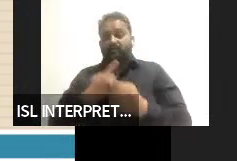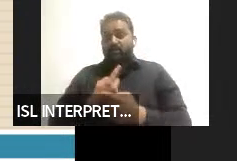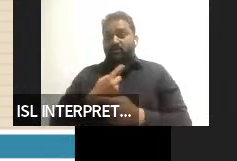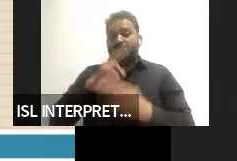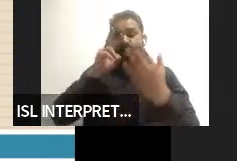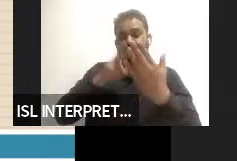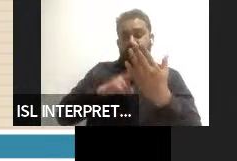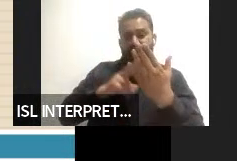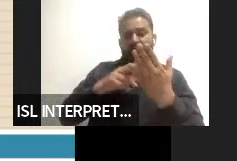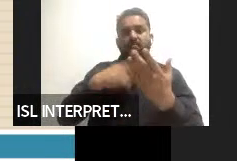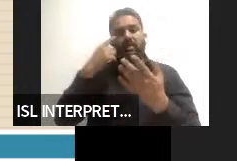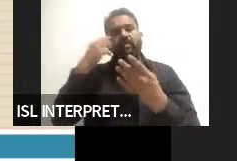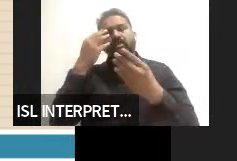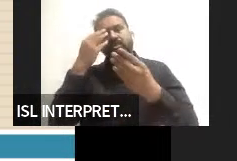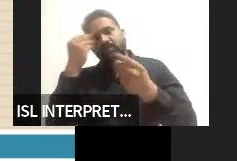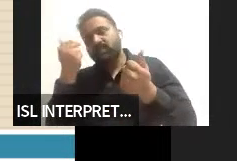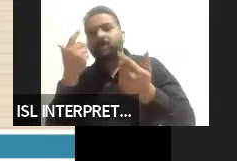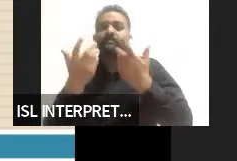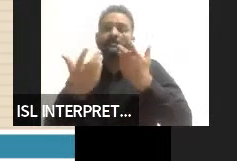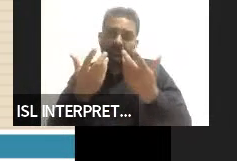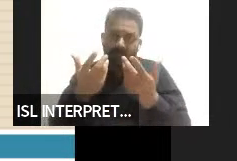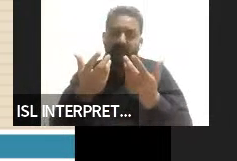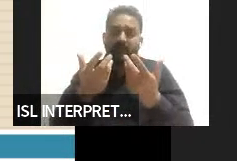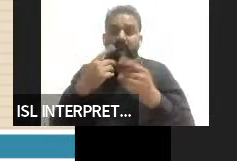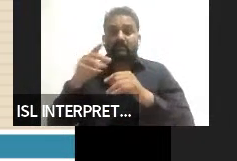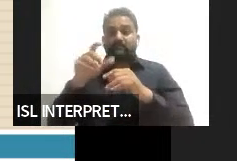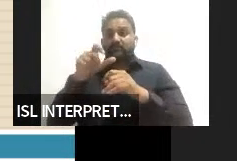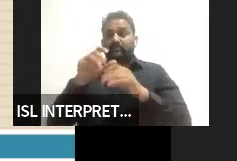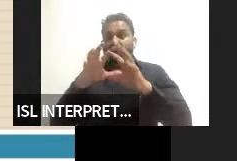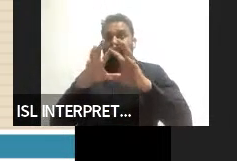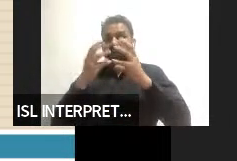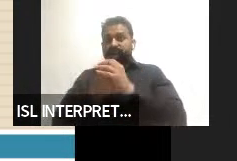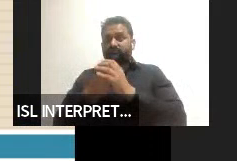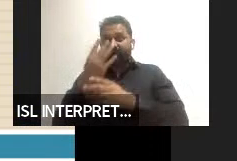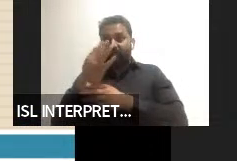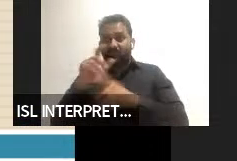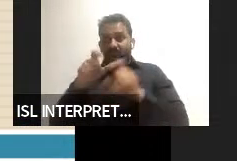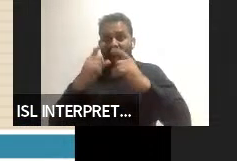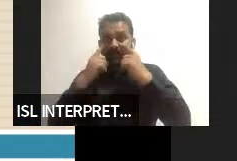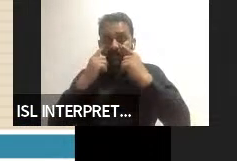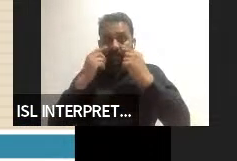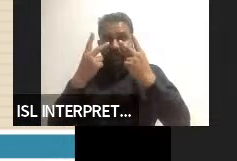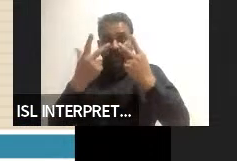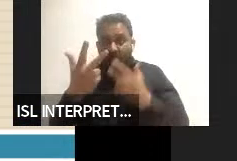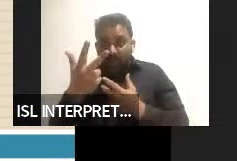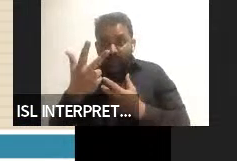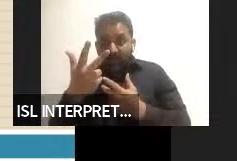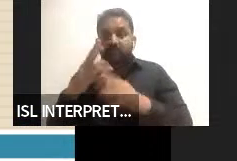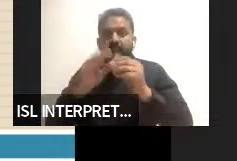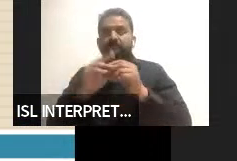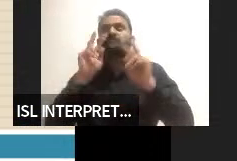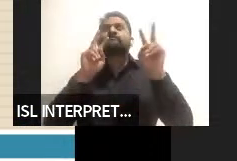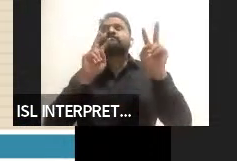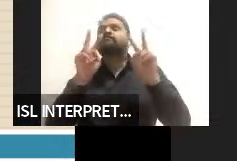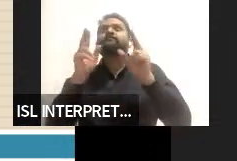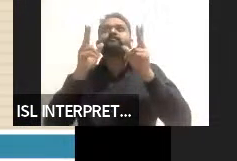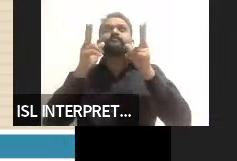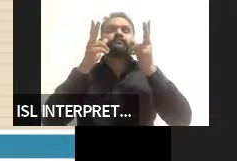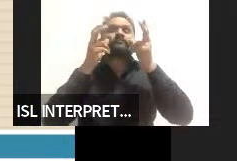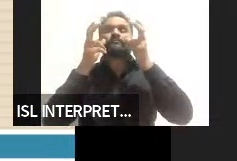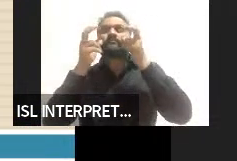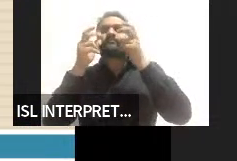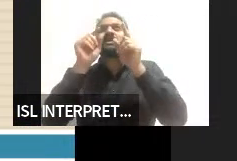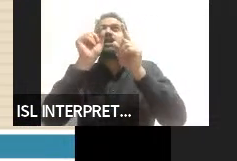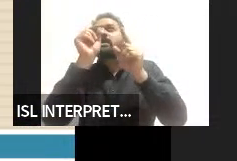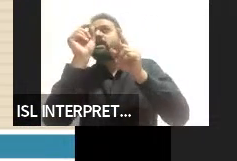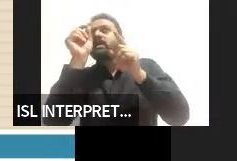may leave something, but 8 pairs of eyes are looking at the same thing. They will pick up so many